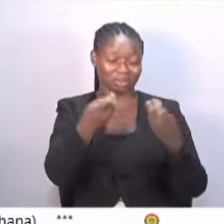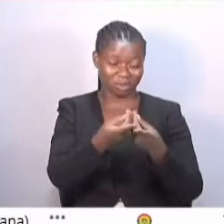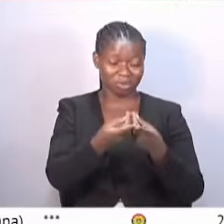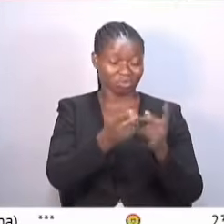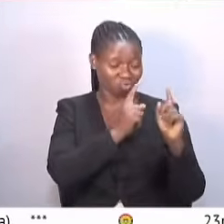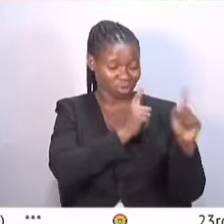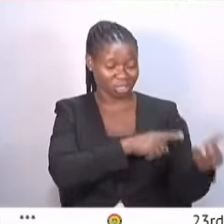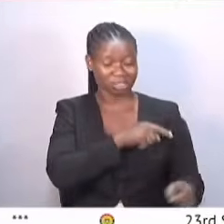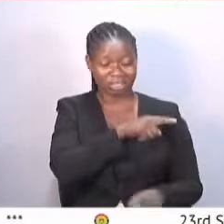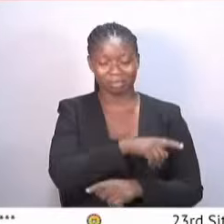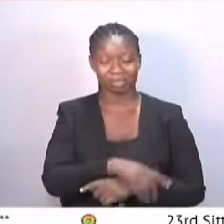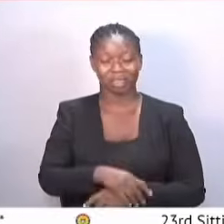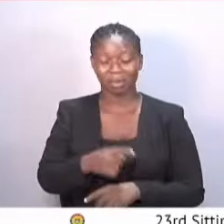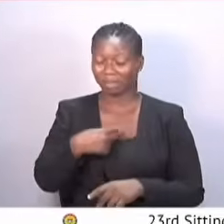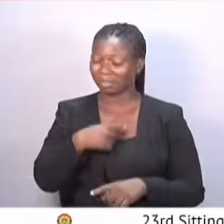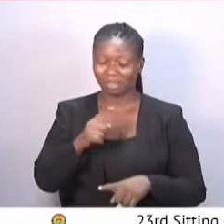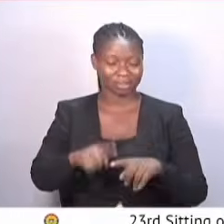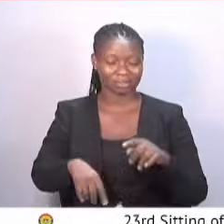care of that. Thank you, Mr.